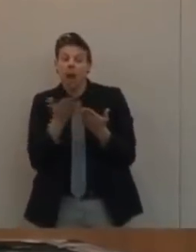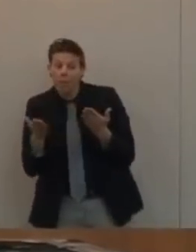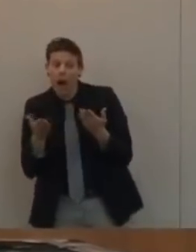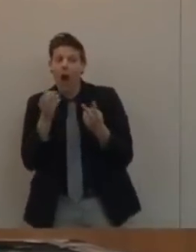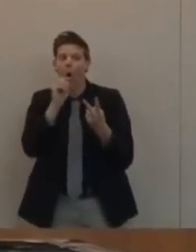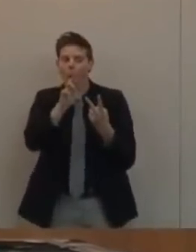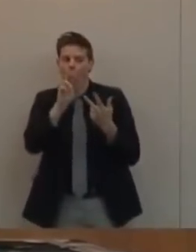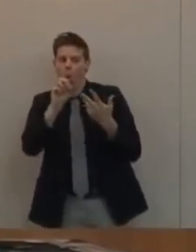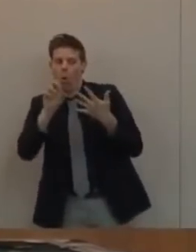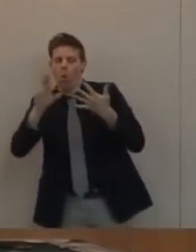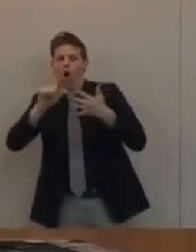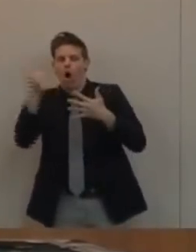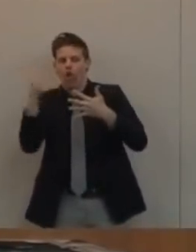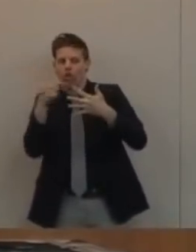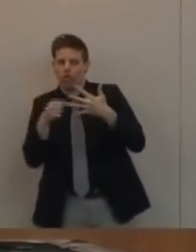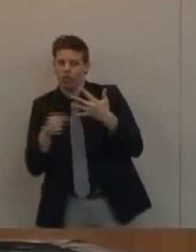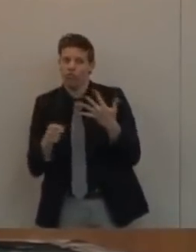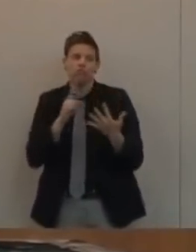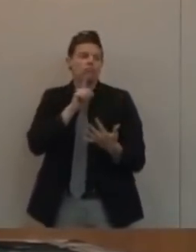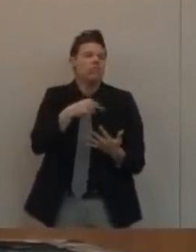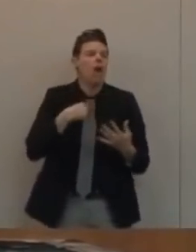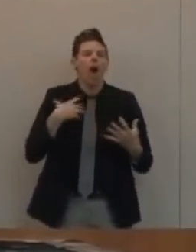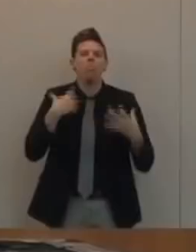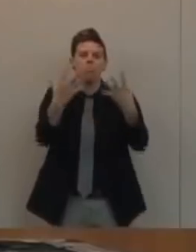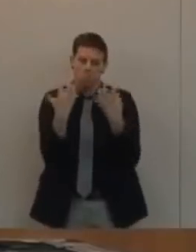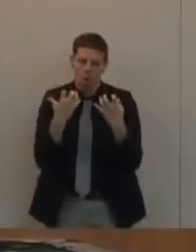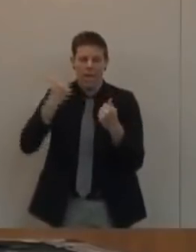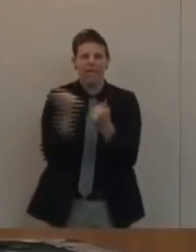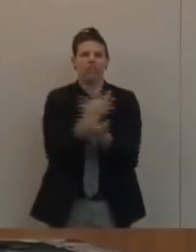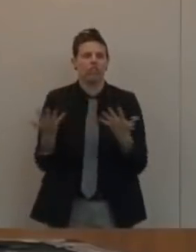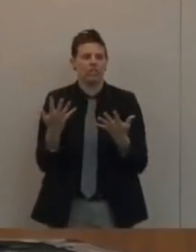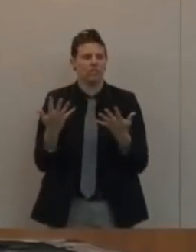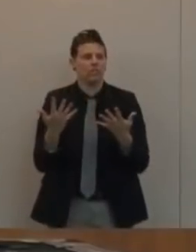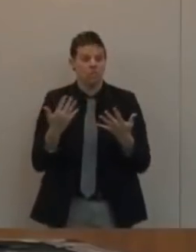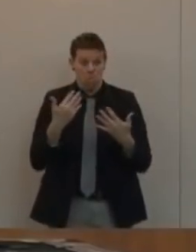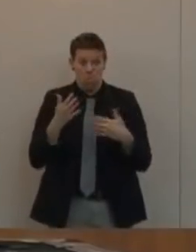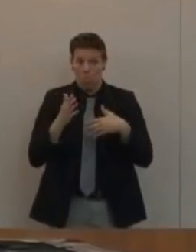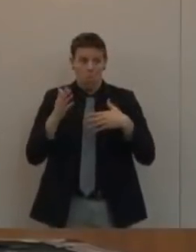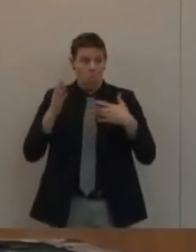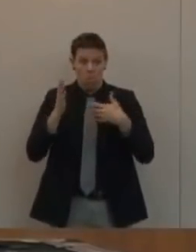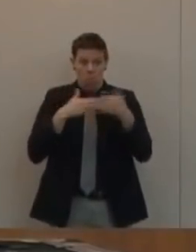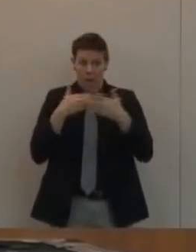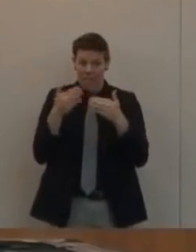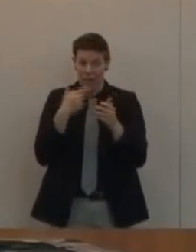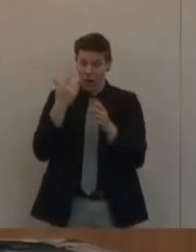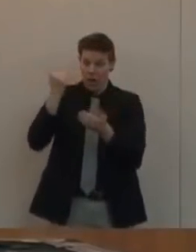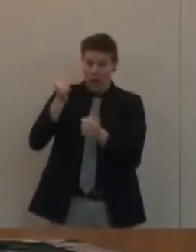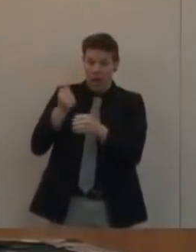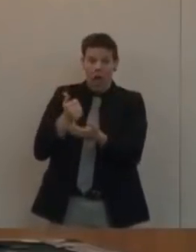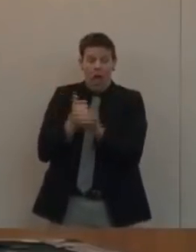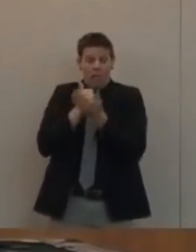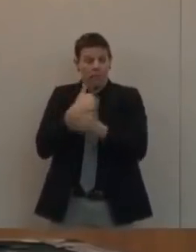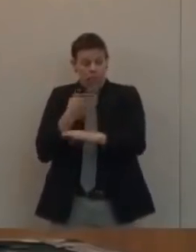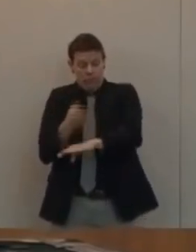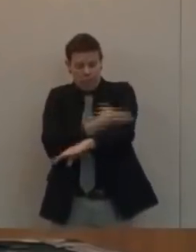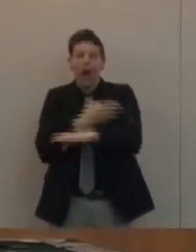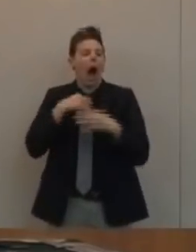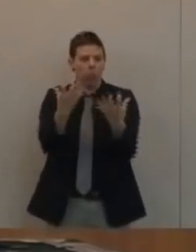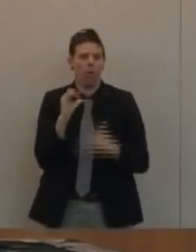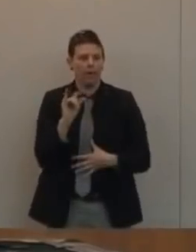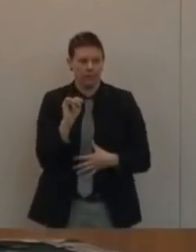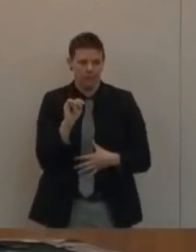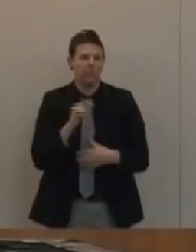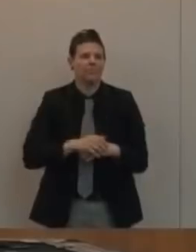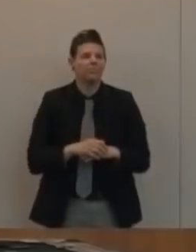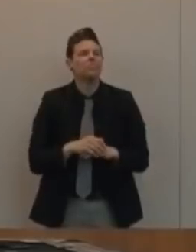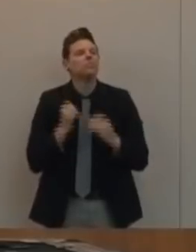want everything that makes a difference. And then the way in which we deploy it, I expect Dr. Scrace to do exactly what